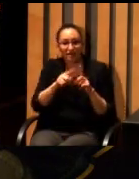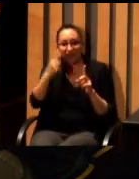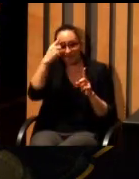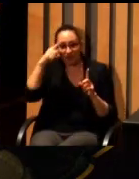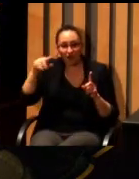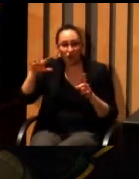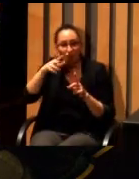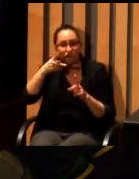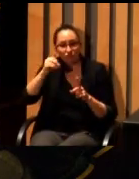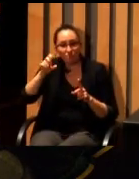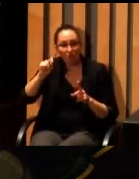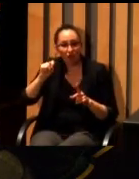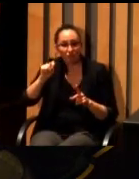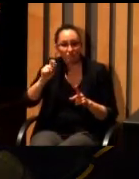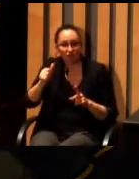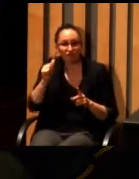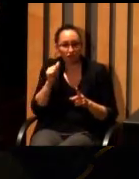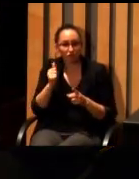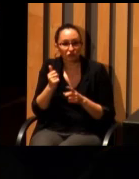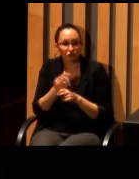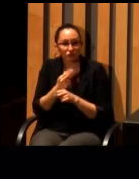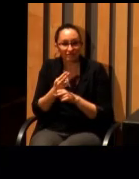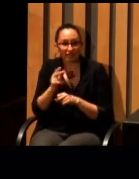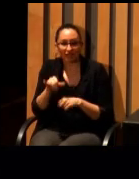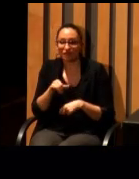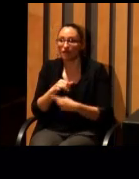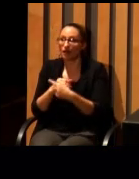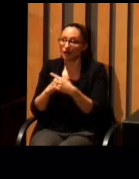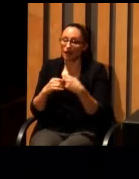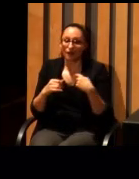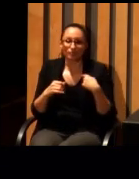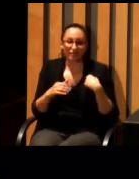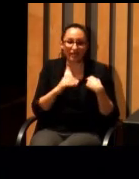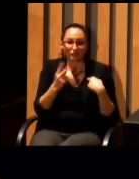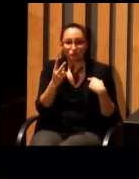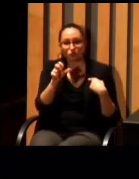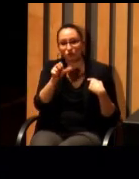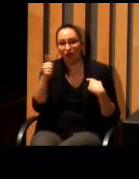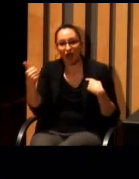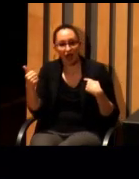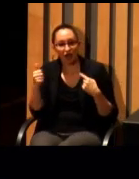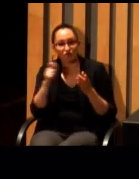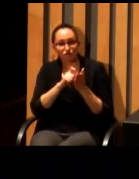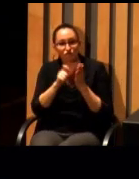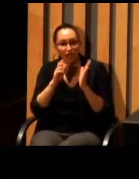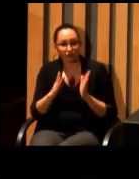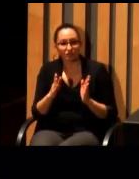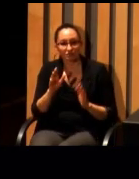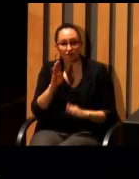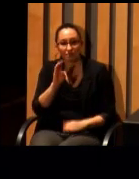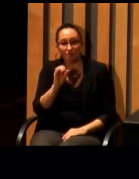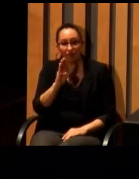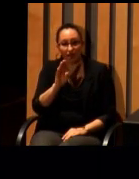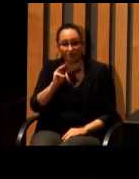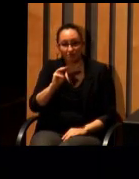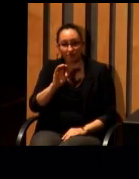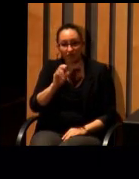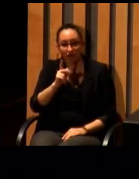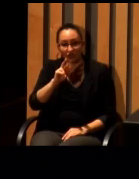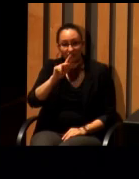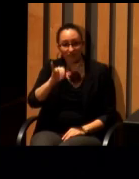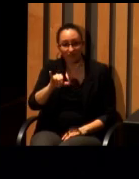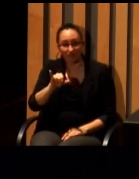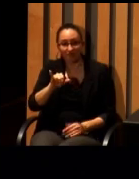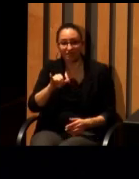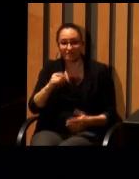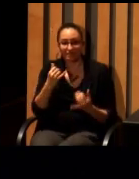promise at one time. I'm one of about three columnists now that have taken positions. Bob McCartney, Robert McCarthy took one